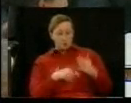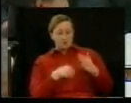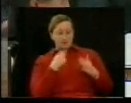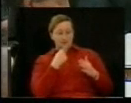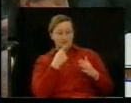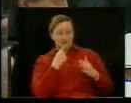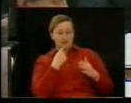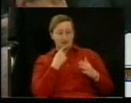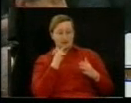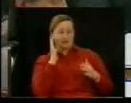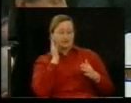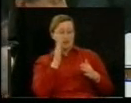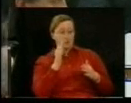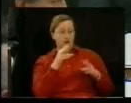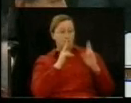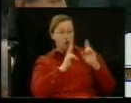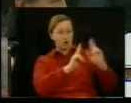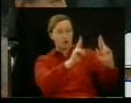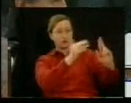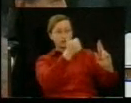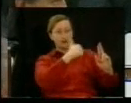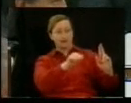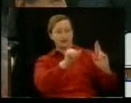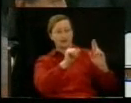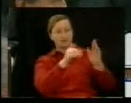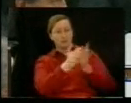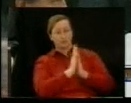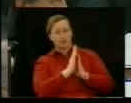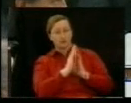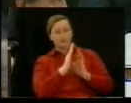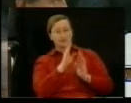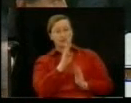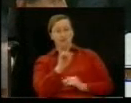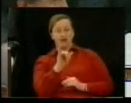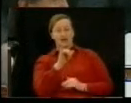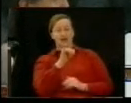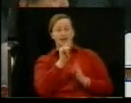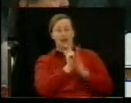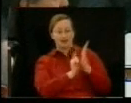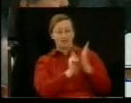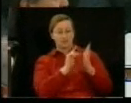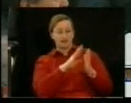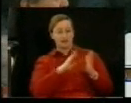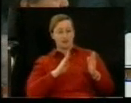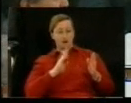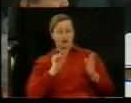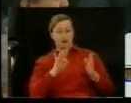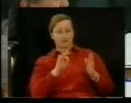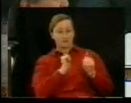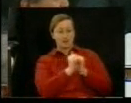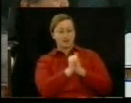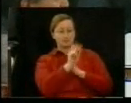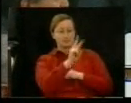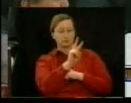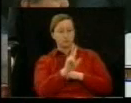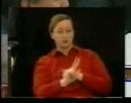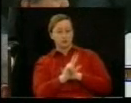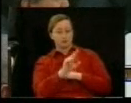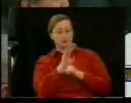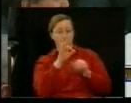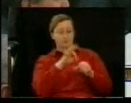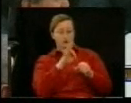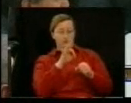will certainly honor any request by a legislative body if it passes by two-thirds vote. And that's to